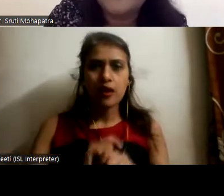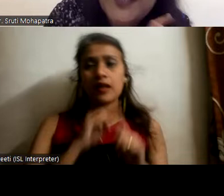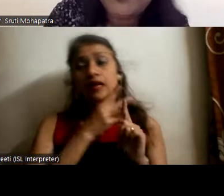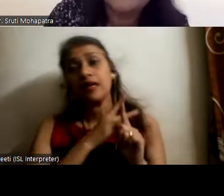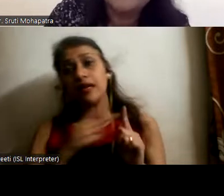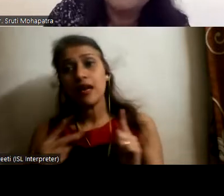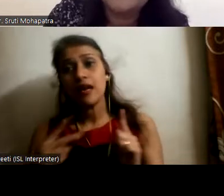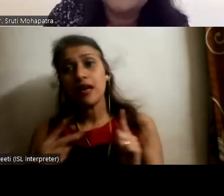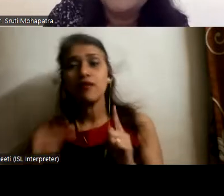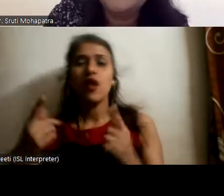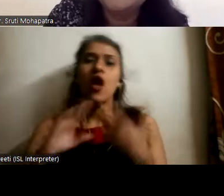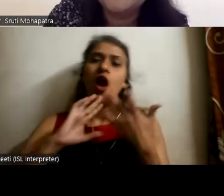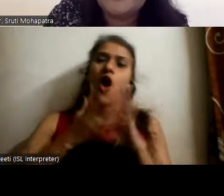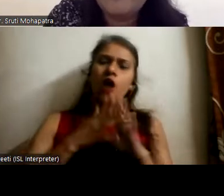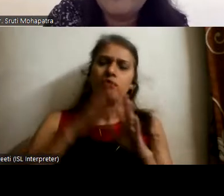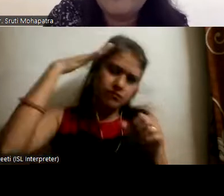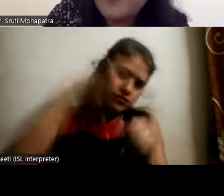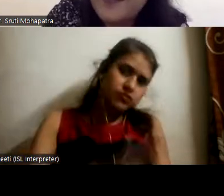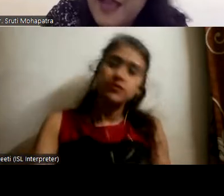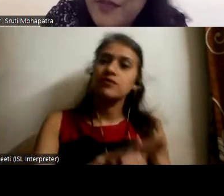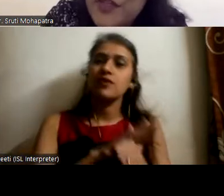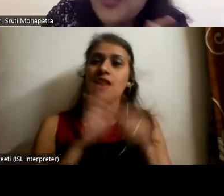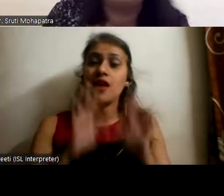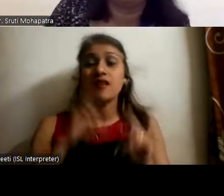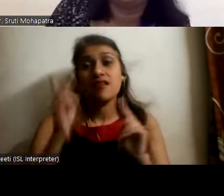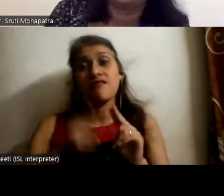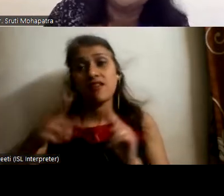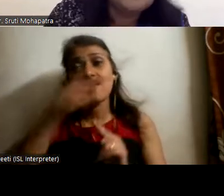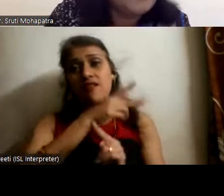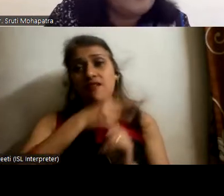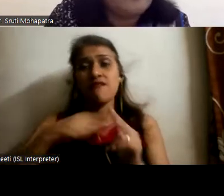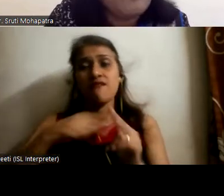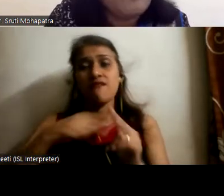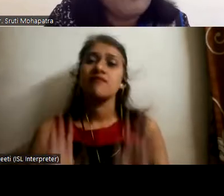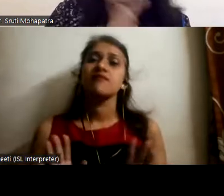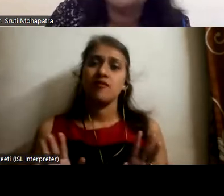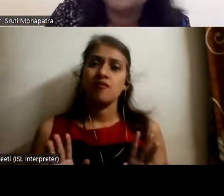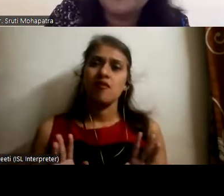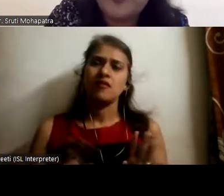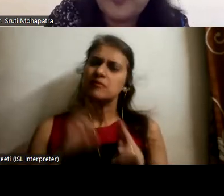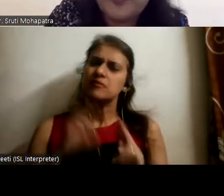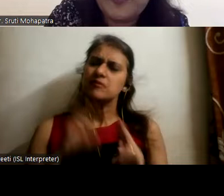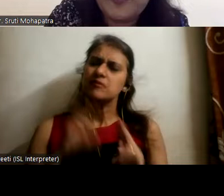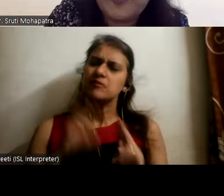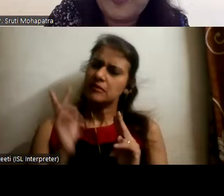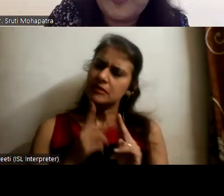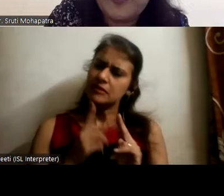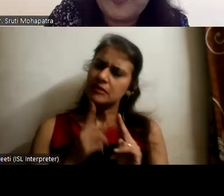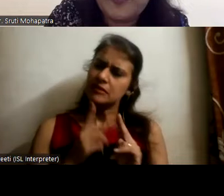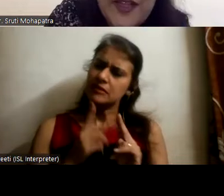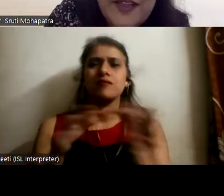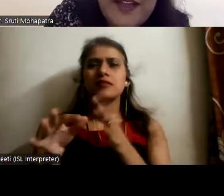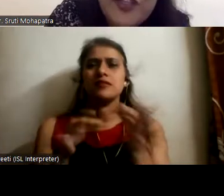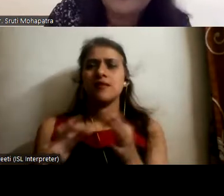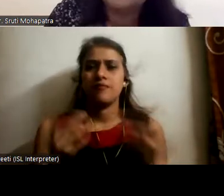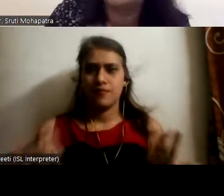are oppressed in each and every dimension of theirs. So they took many dimensions of a woman's life. They talked